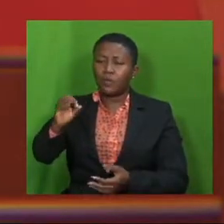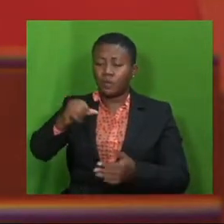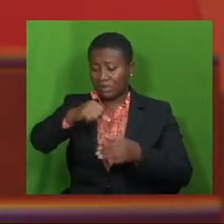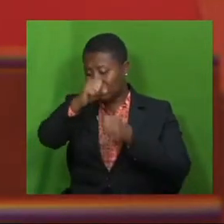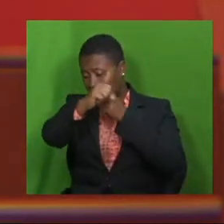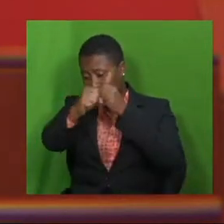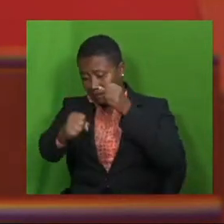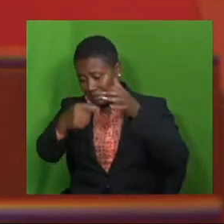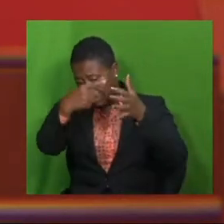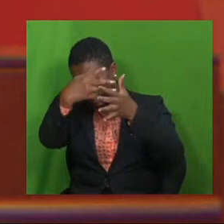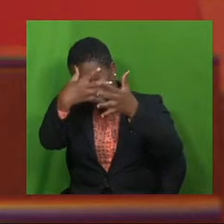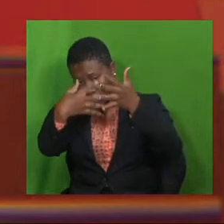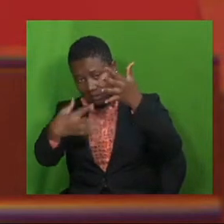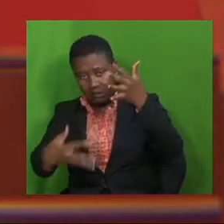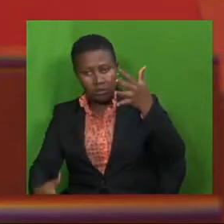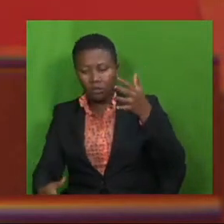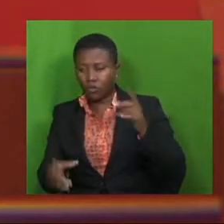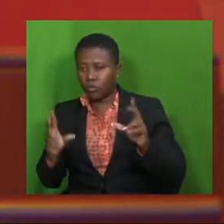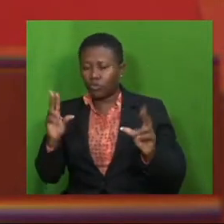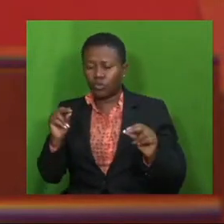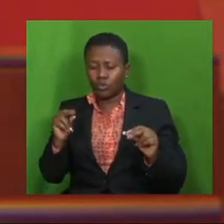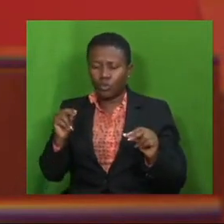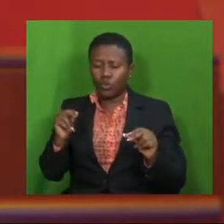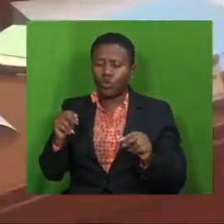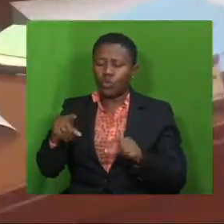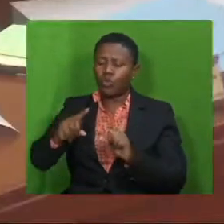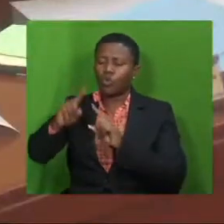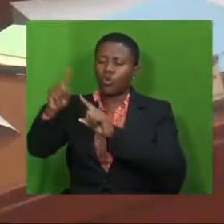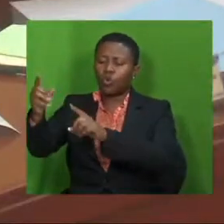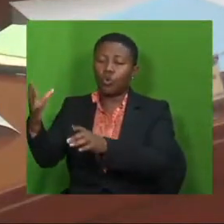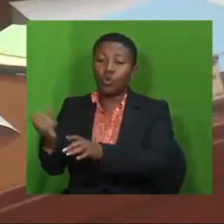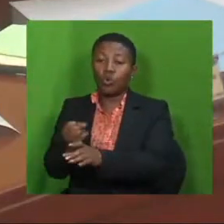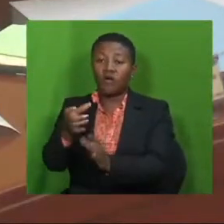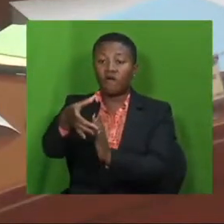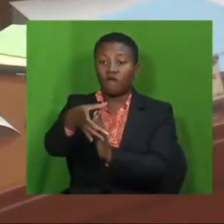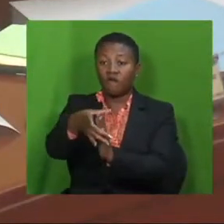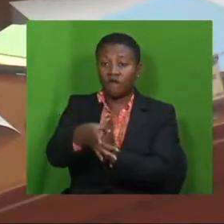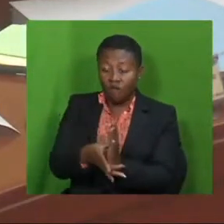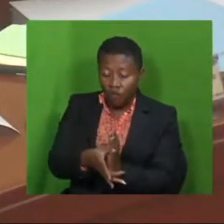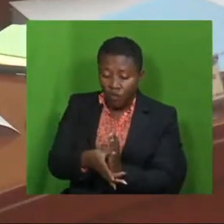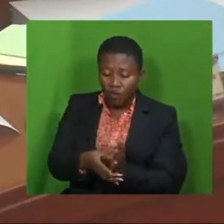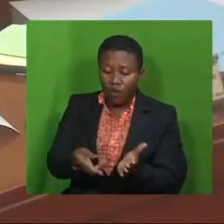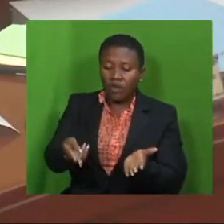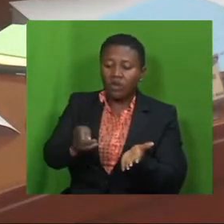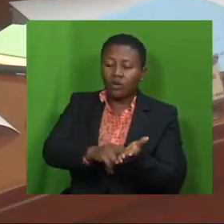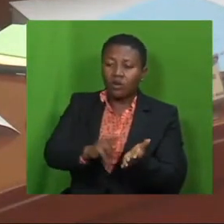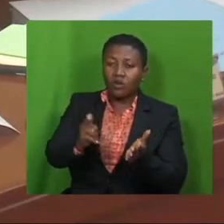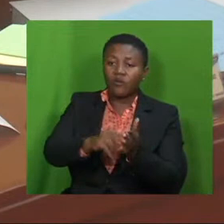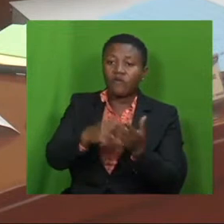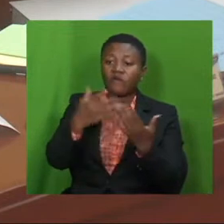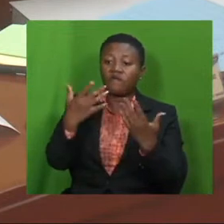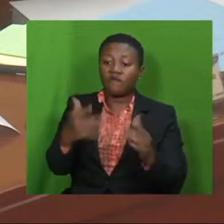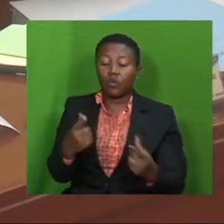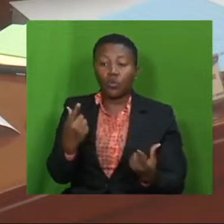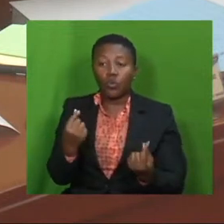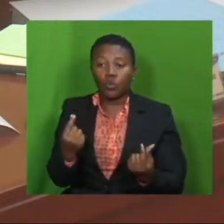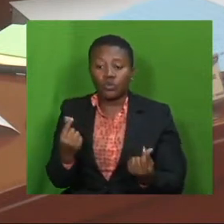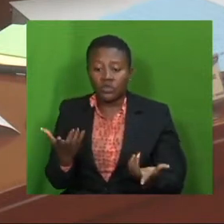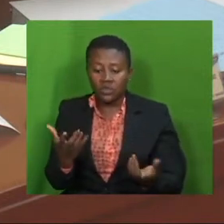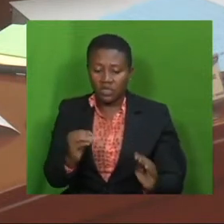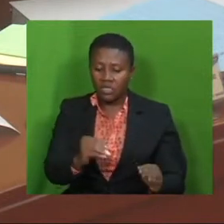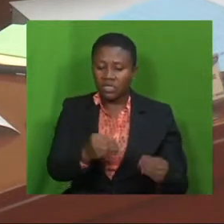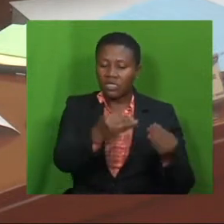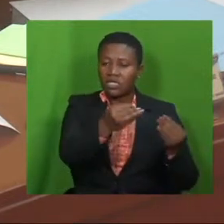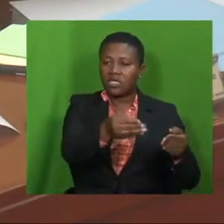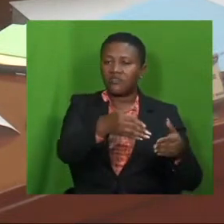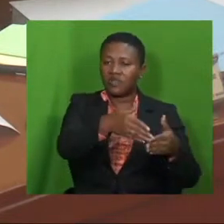form which you complete and pass through your leaders who make the necessary recommendation, because the whip is